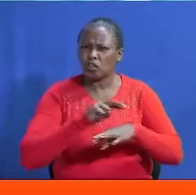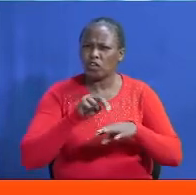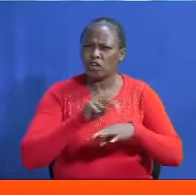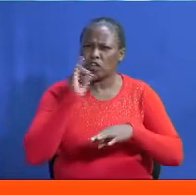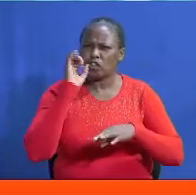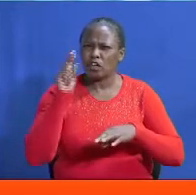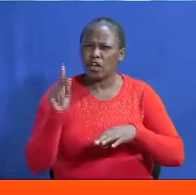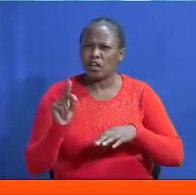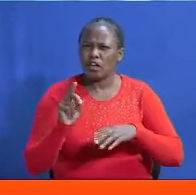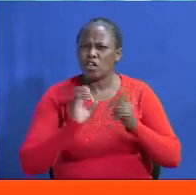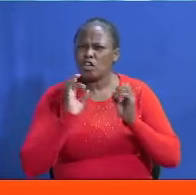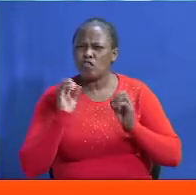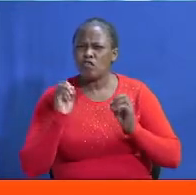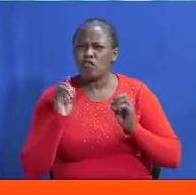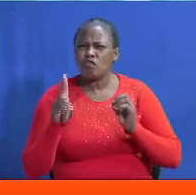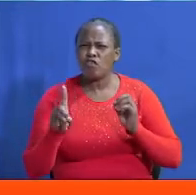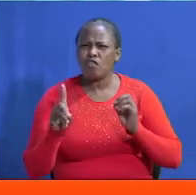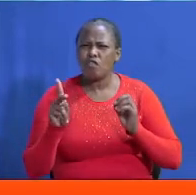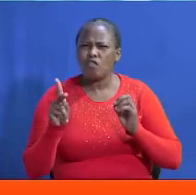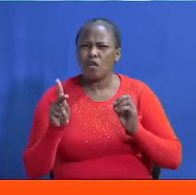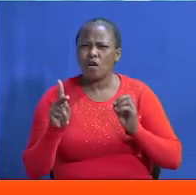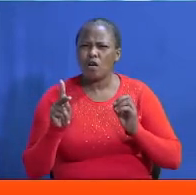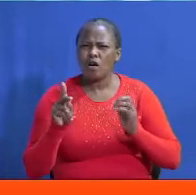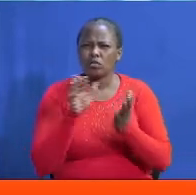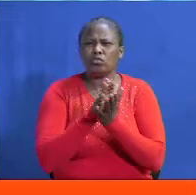okay. And to store this data,